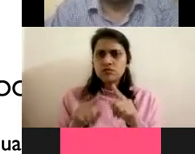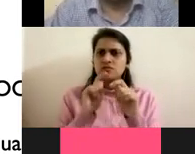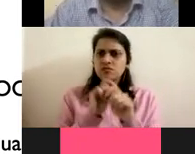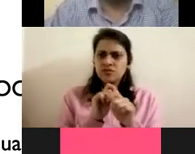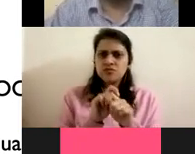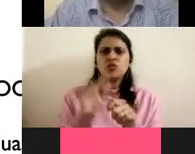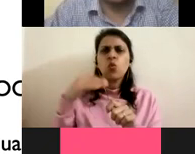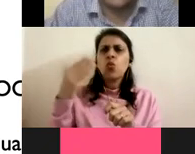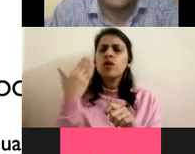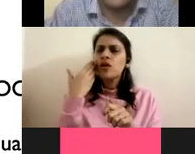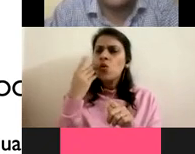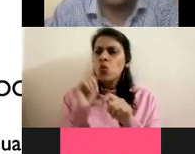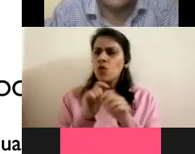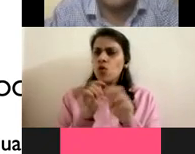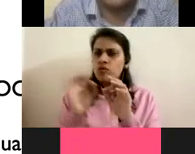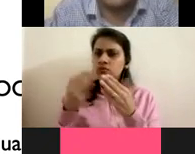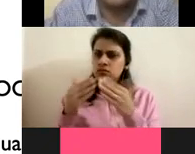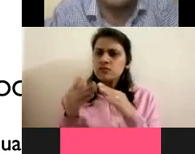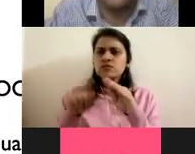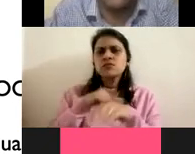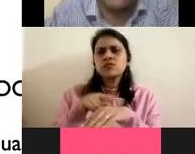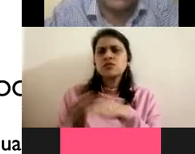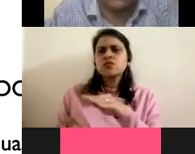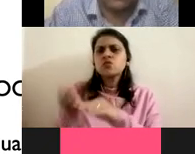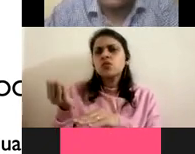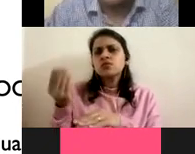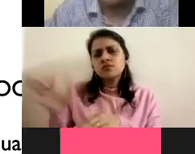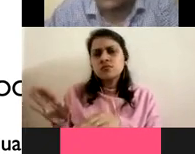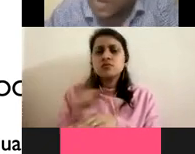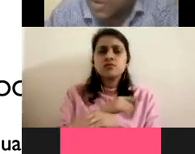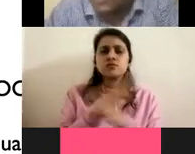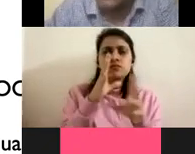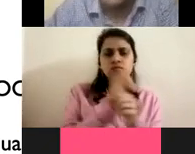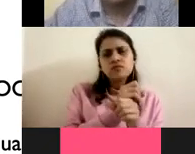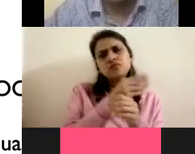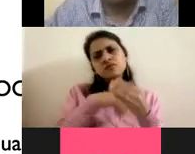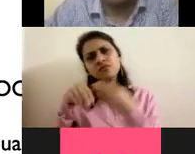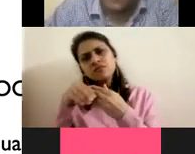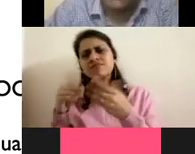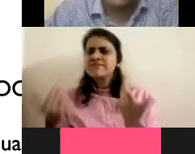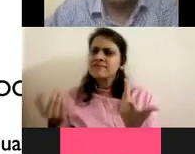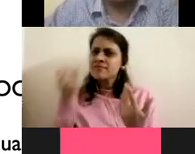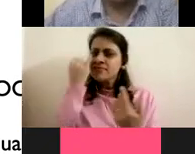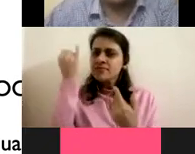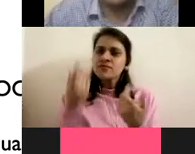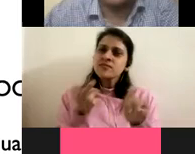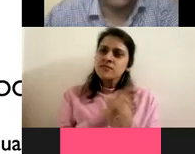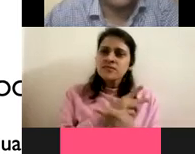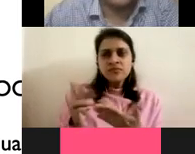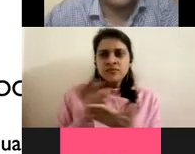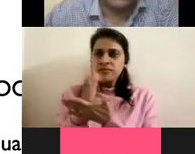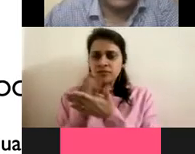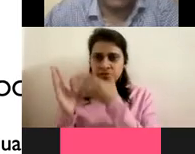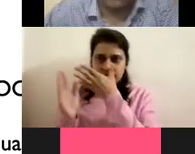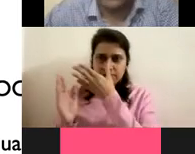extra and cover the, you know, your backlog. So if allowing that break itself is a